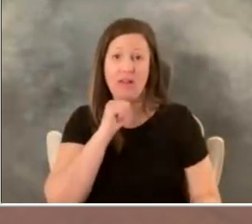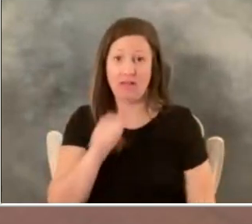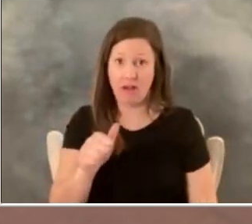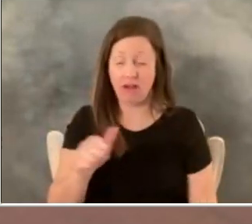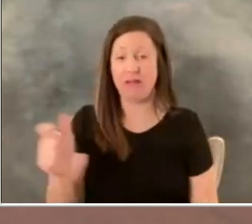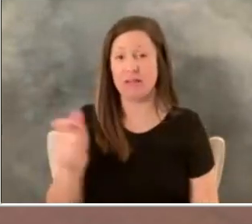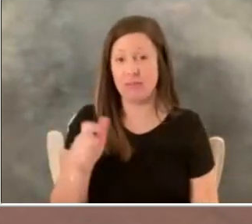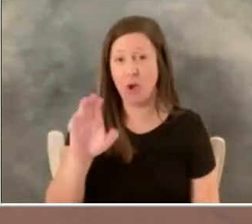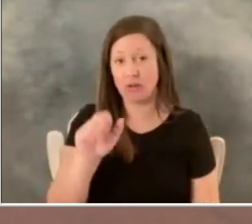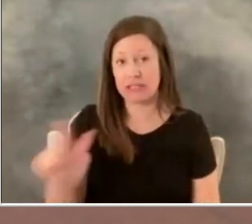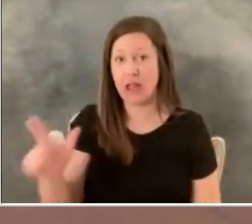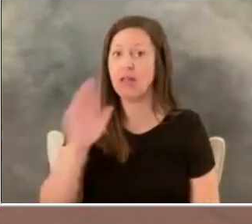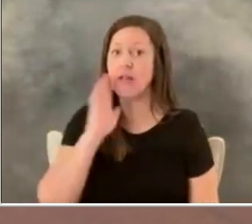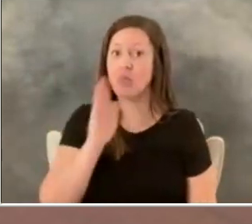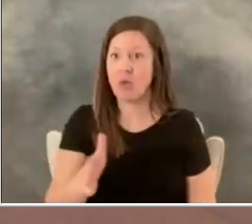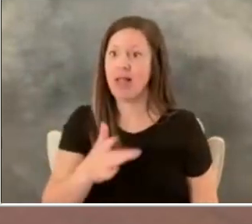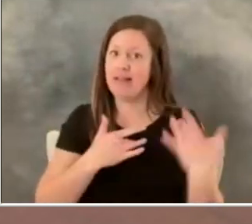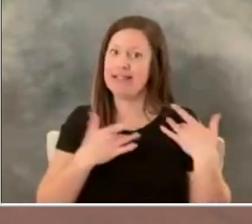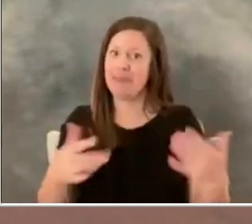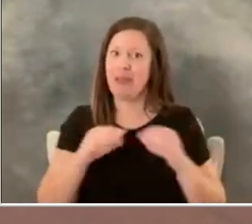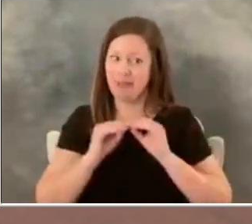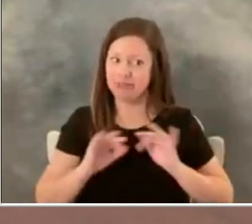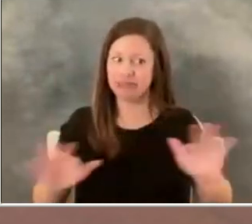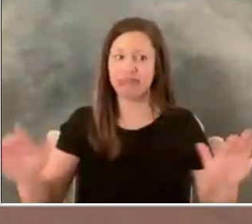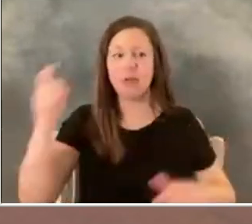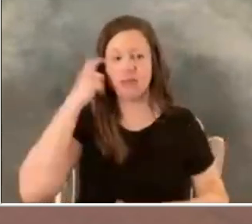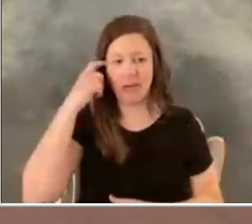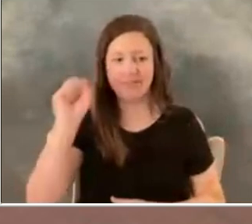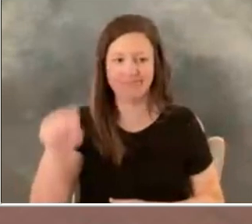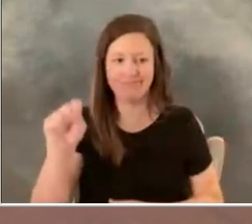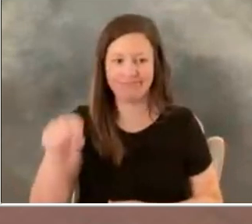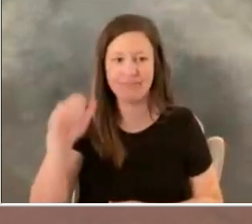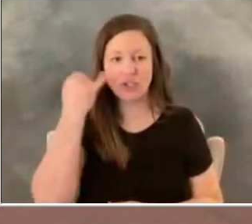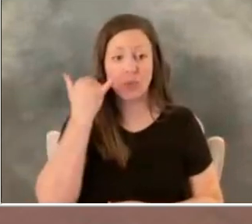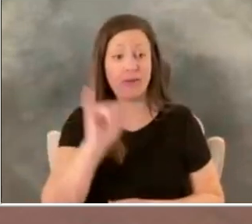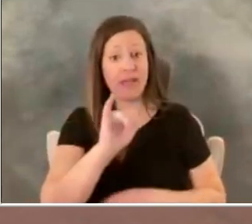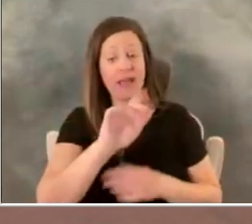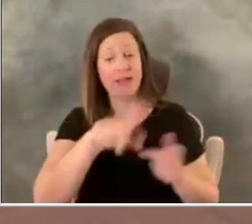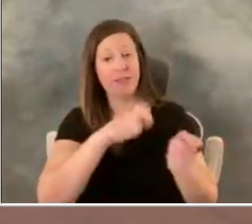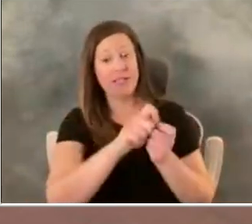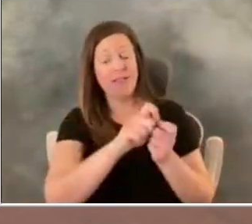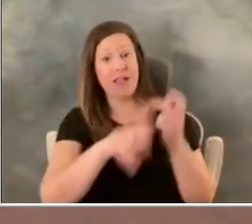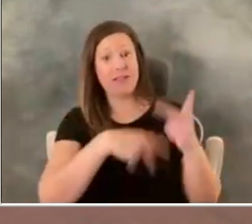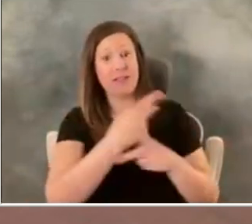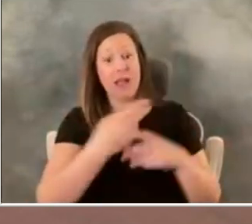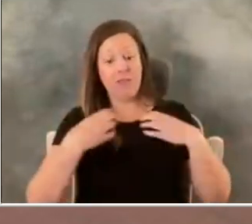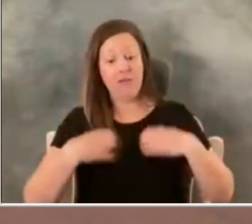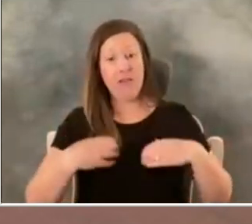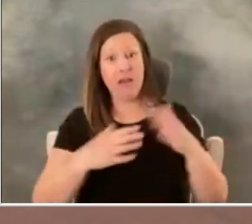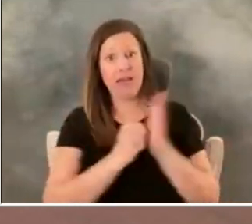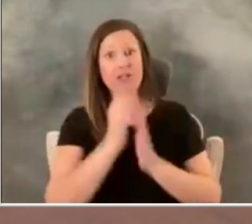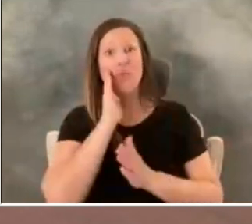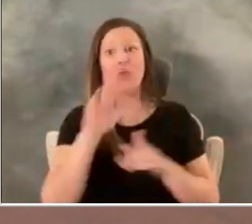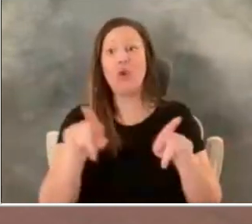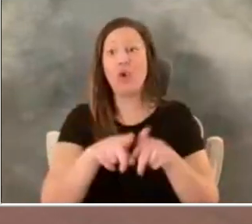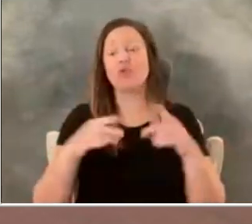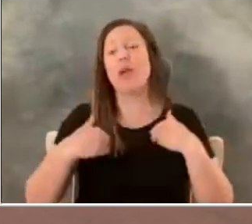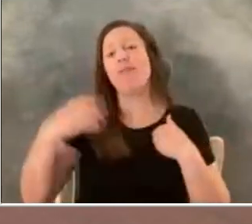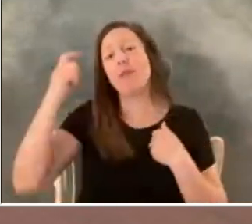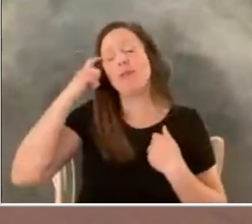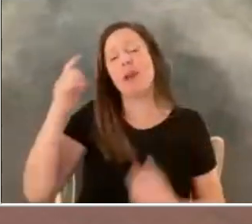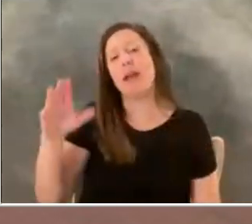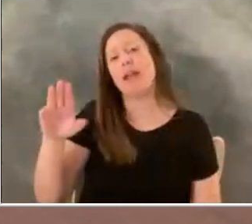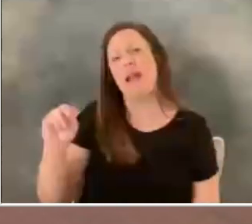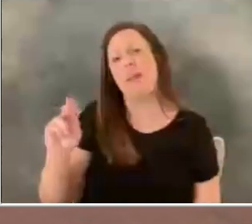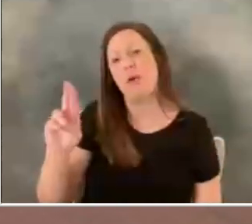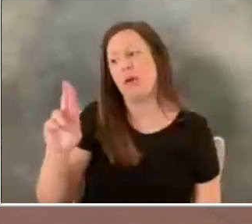through the bloodstream. So anyone with a new diagnosis of this type of lung cancer would have a brain MRI, typically with and without